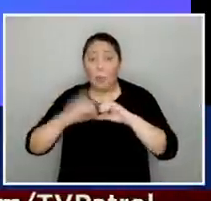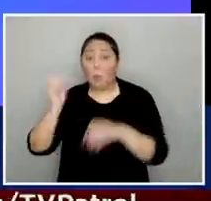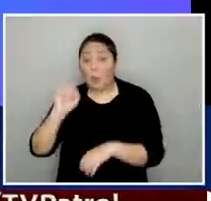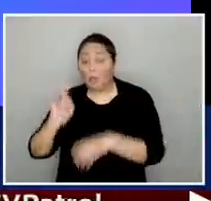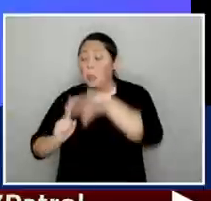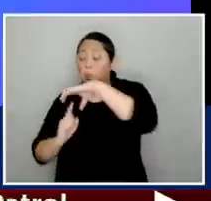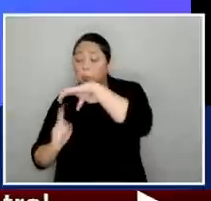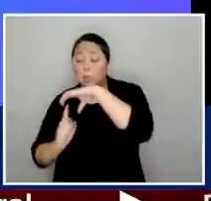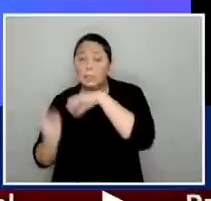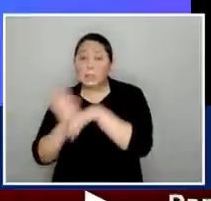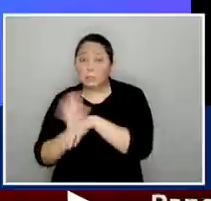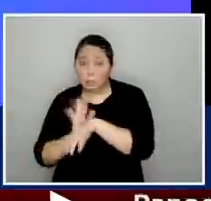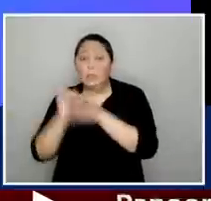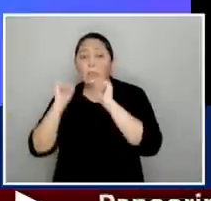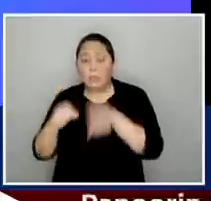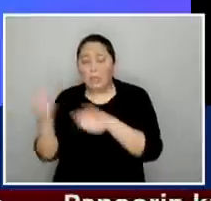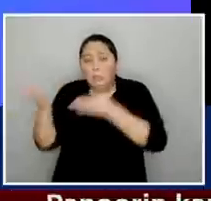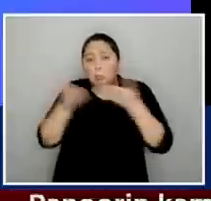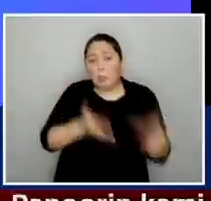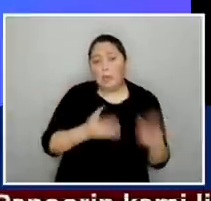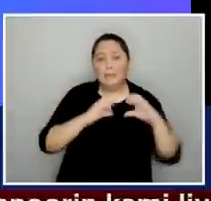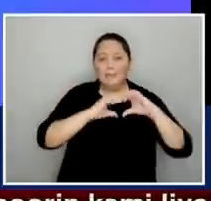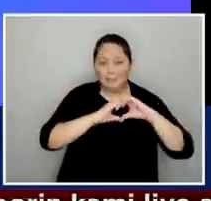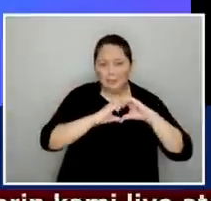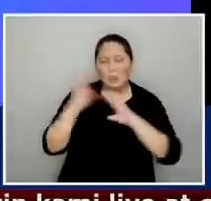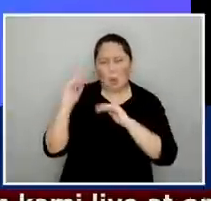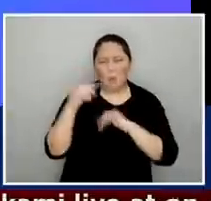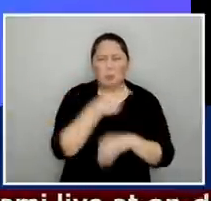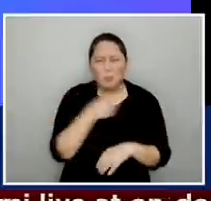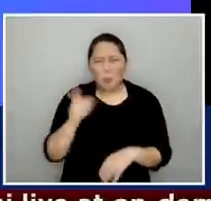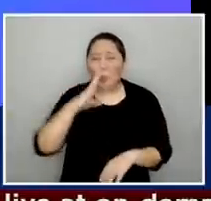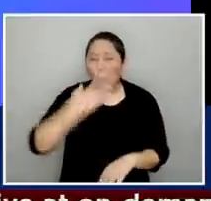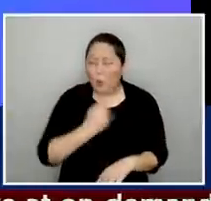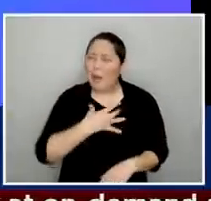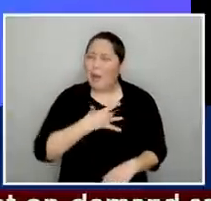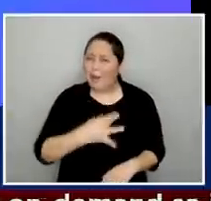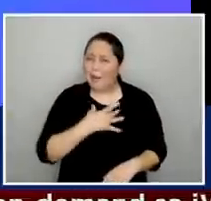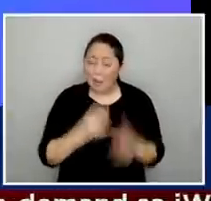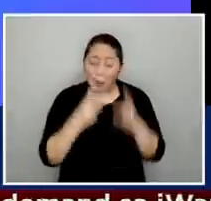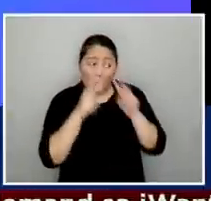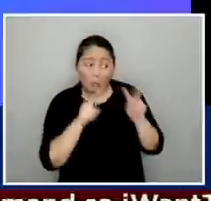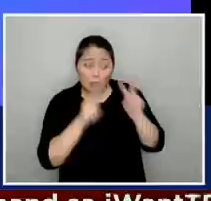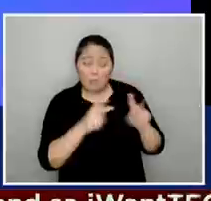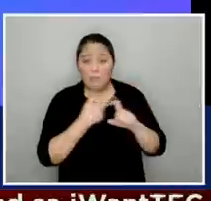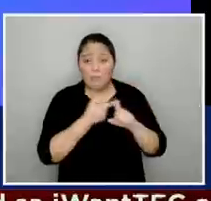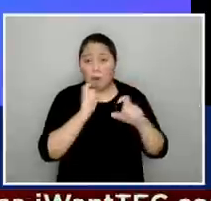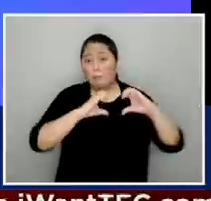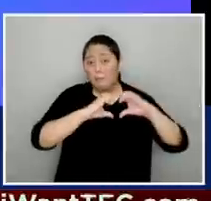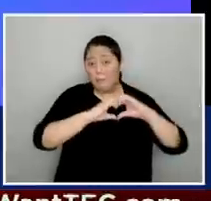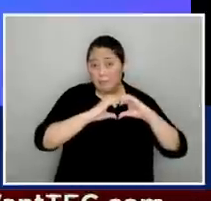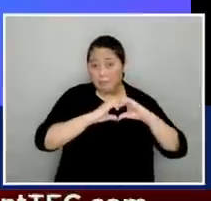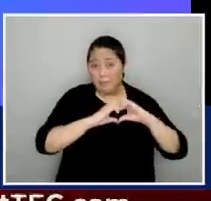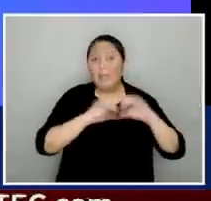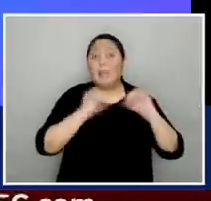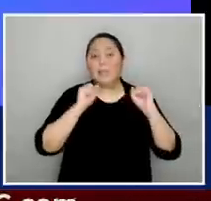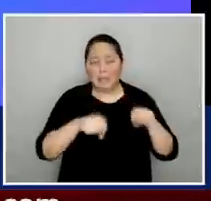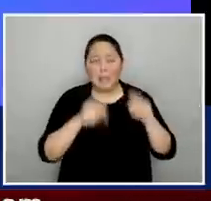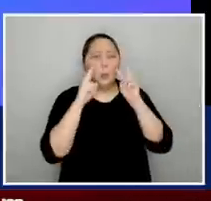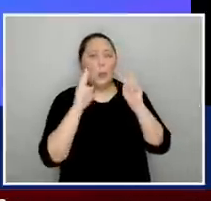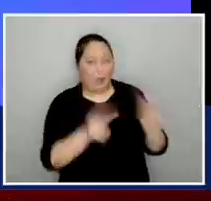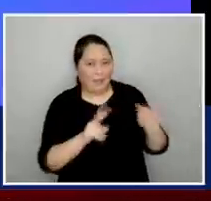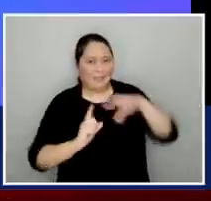and inspiration in viewing our Star Cinema movies. And we also look forward to a new era of friendship and cooperation within our small